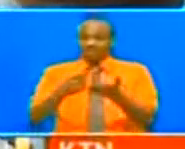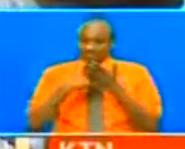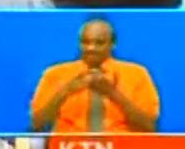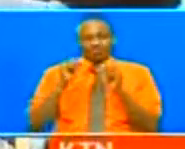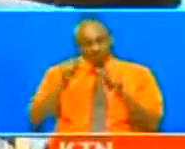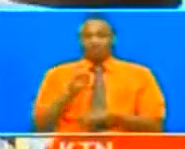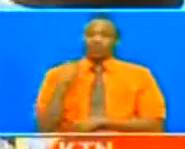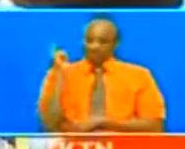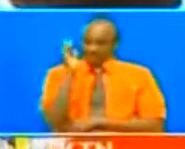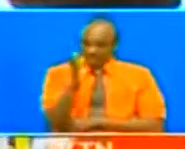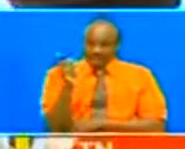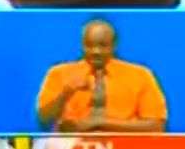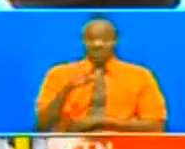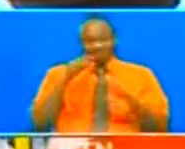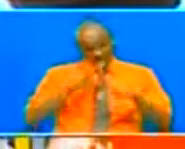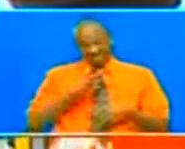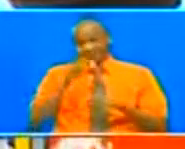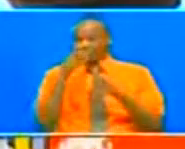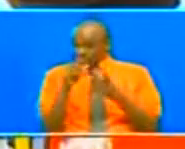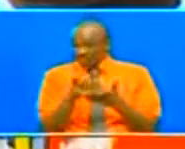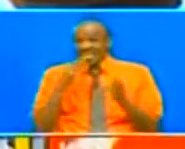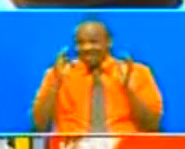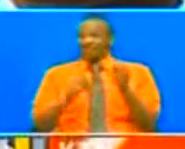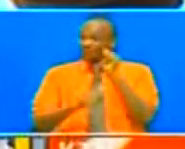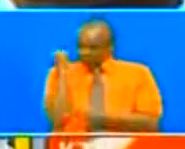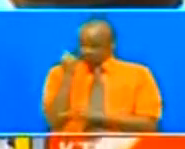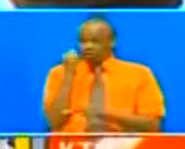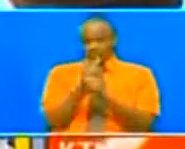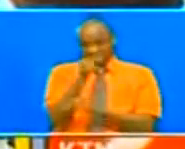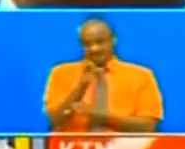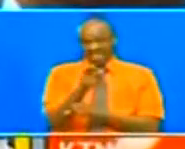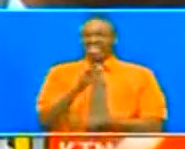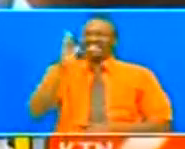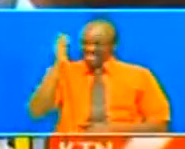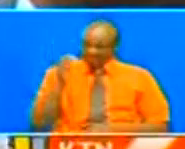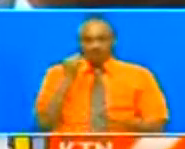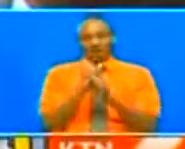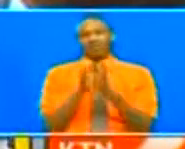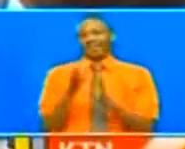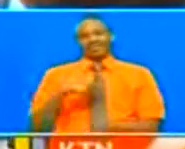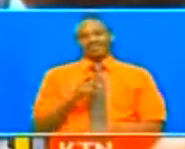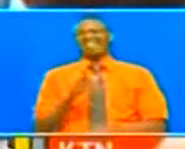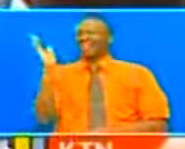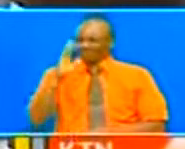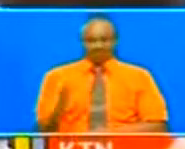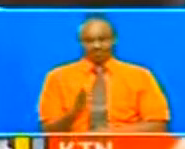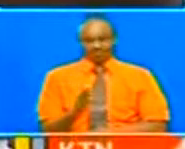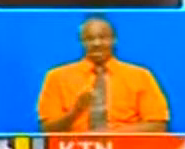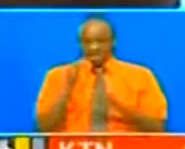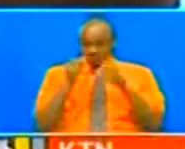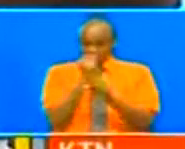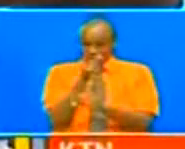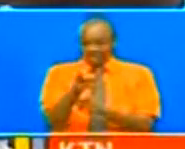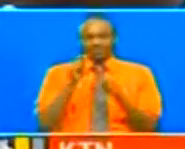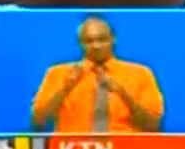shall advise. If he does that, fine. You don't do it, you will never work with us. You do it, we will sit